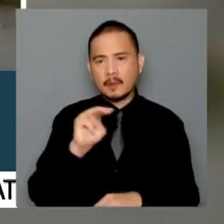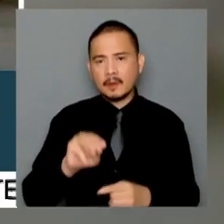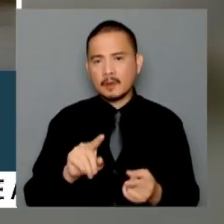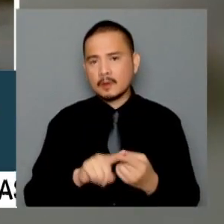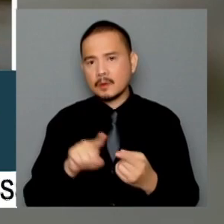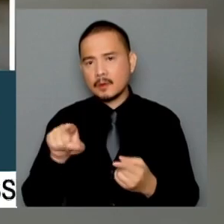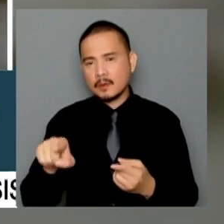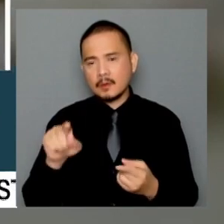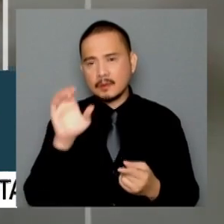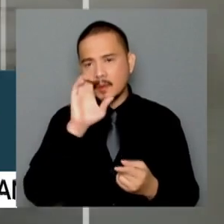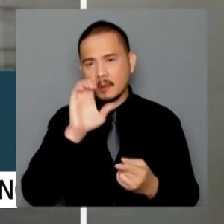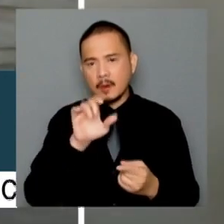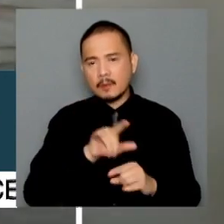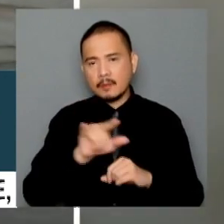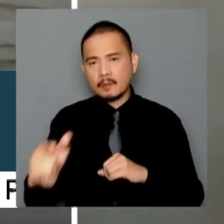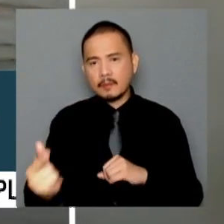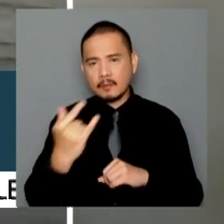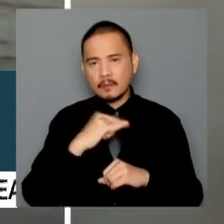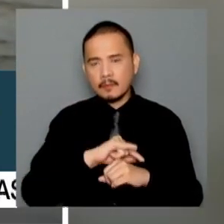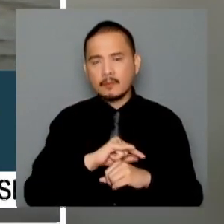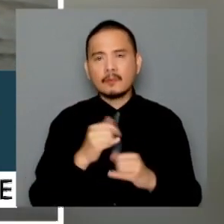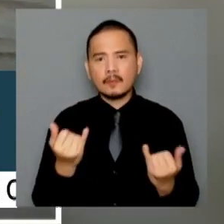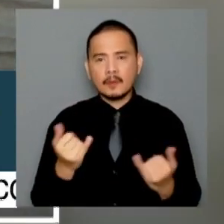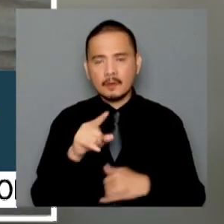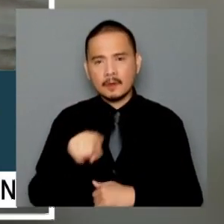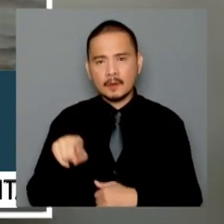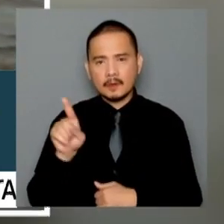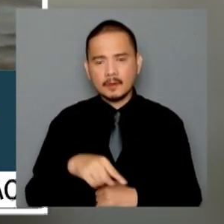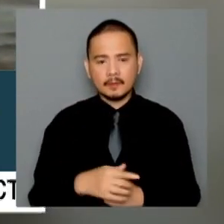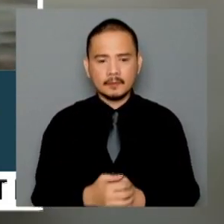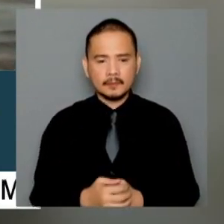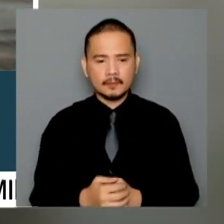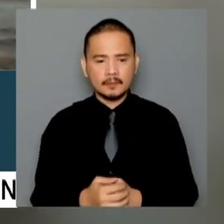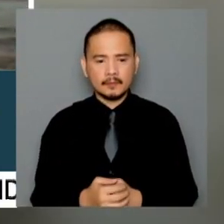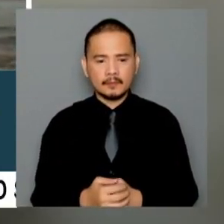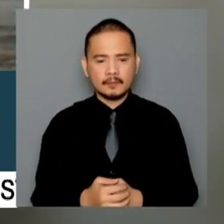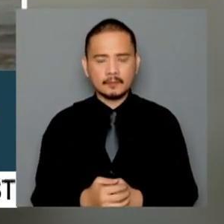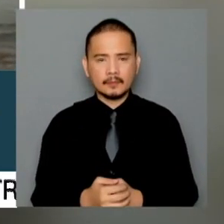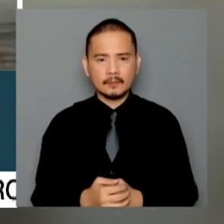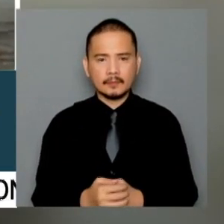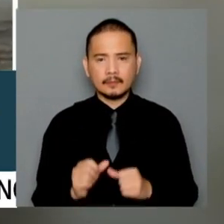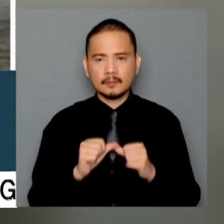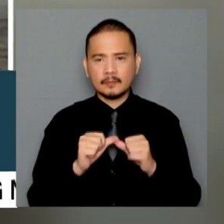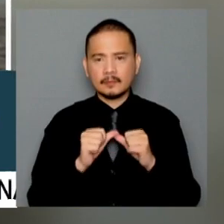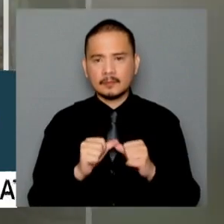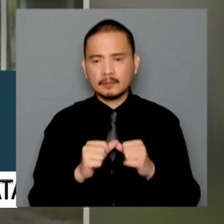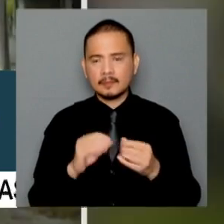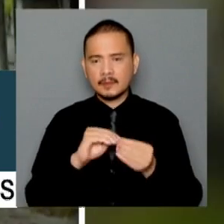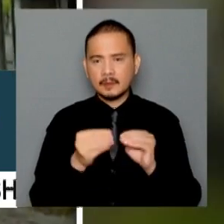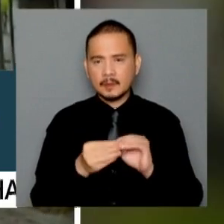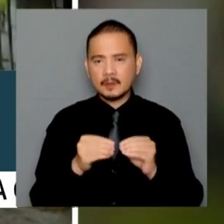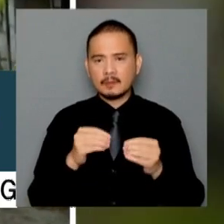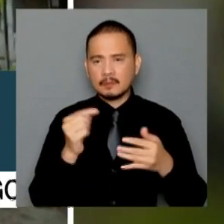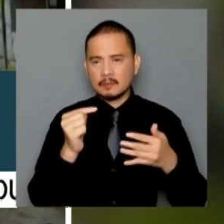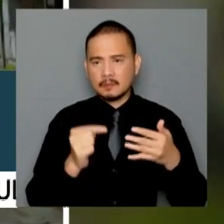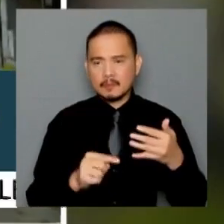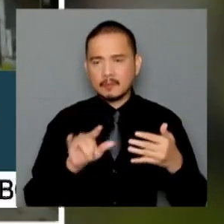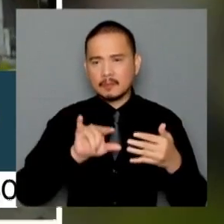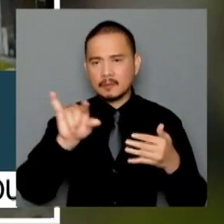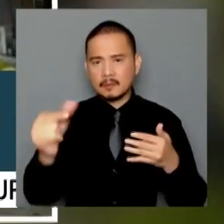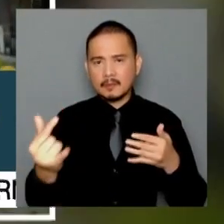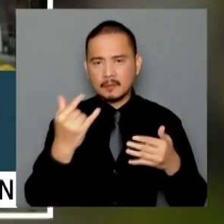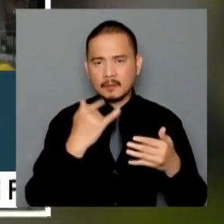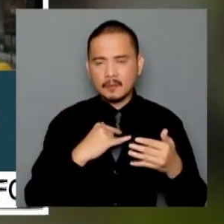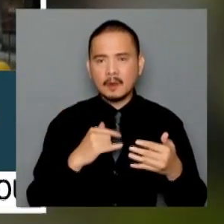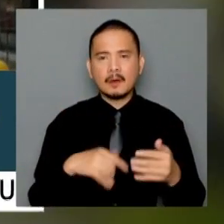versa, and DG6177, DG6179, and DG6178 from Manila Masbate of the